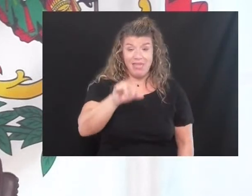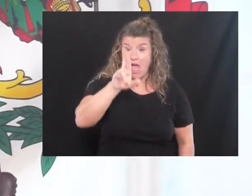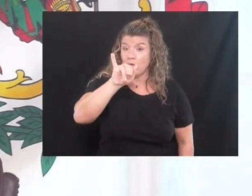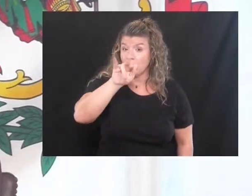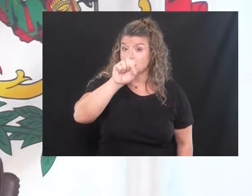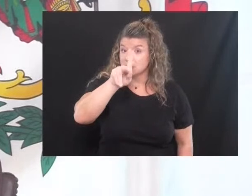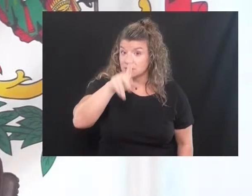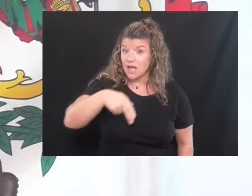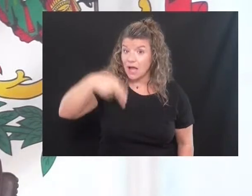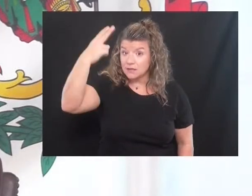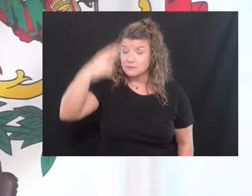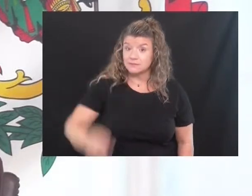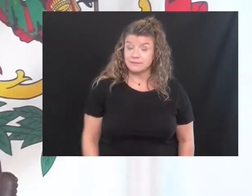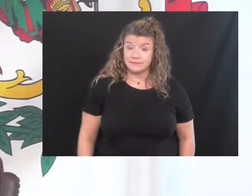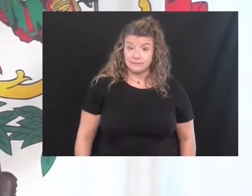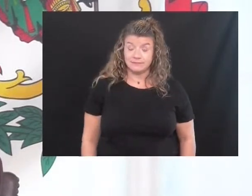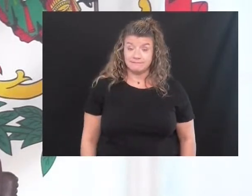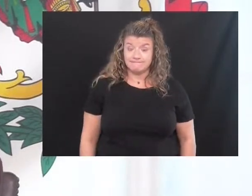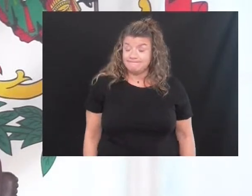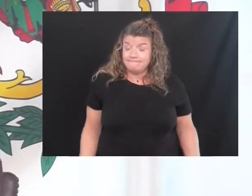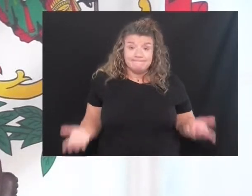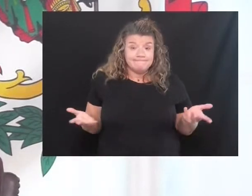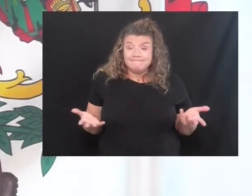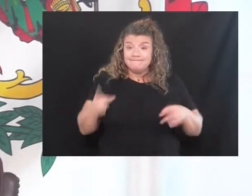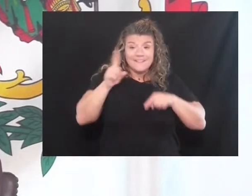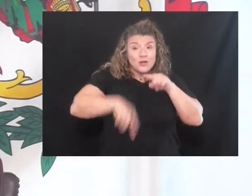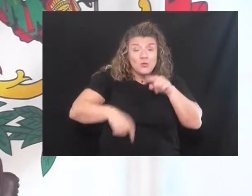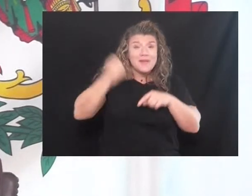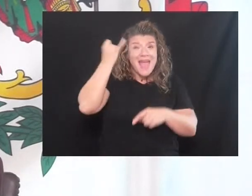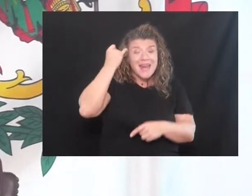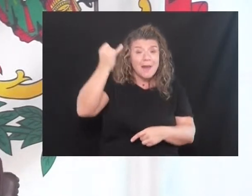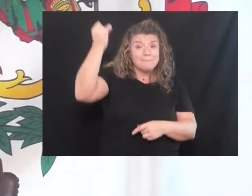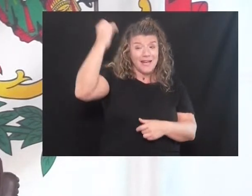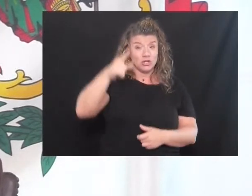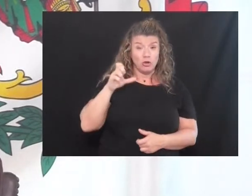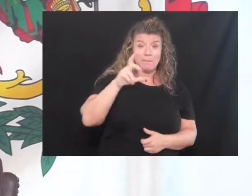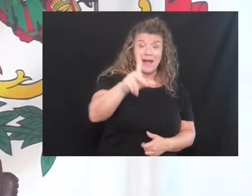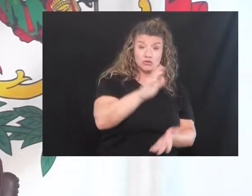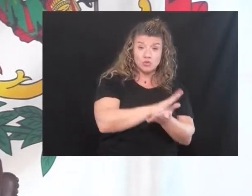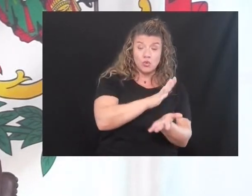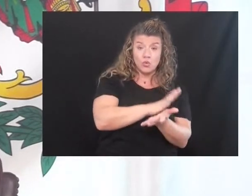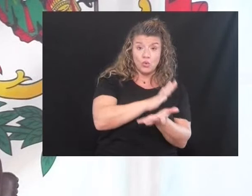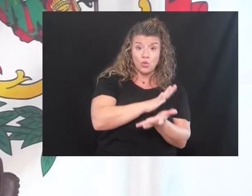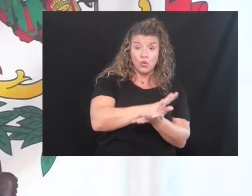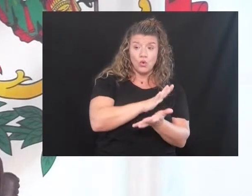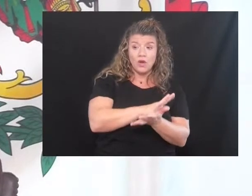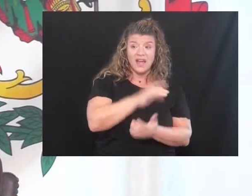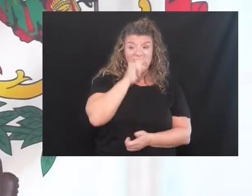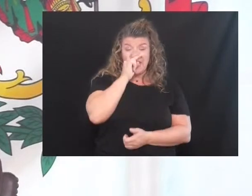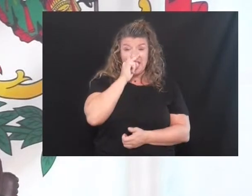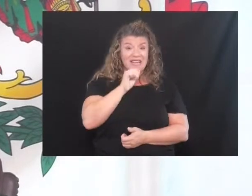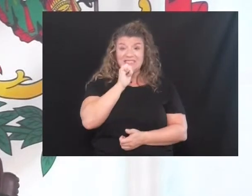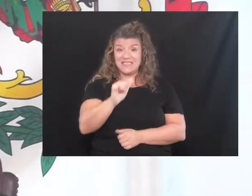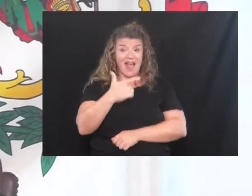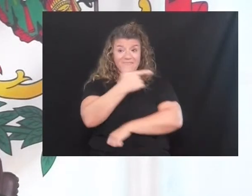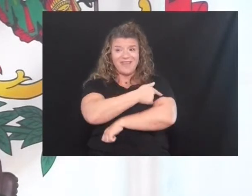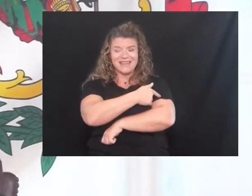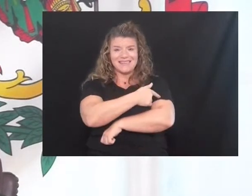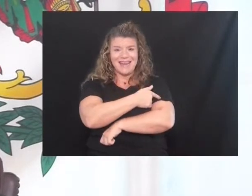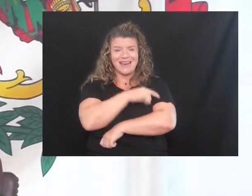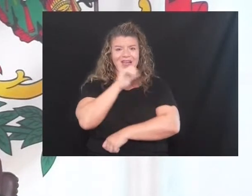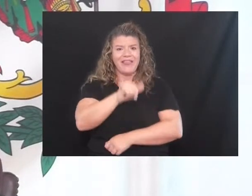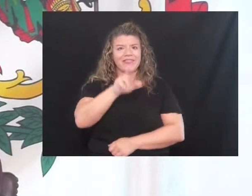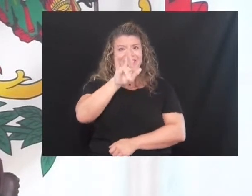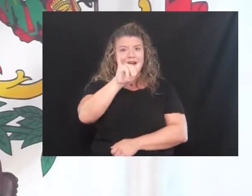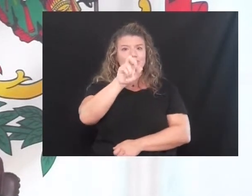right now. You can't imagine if we go back to school and your kids aren't vaccinated, what a